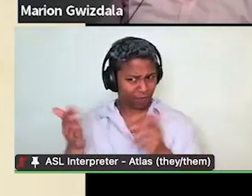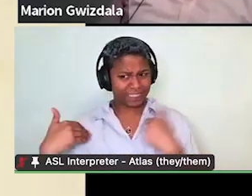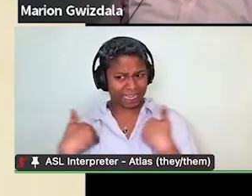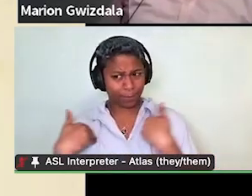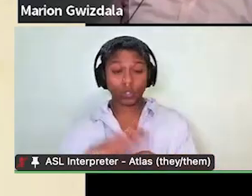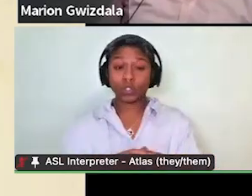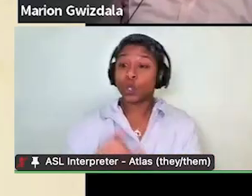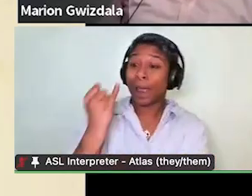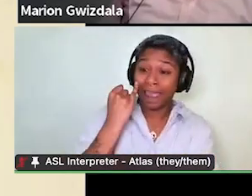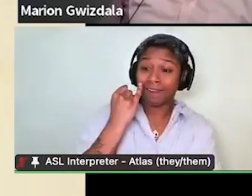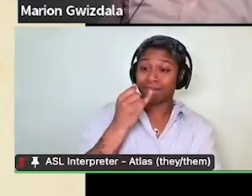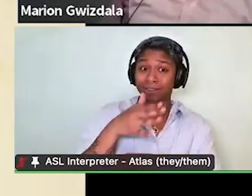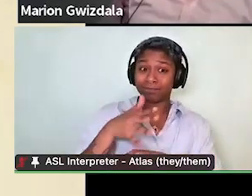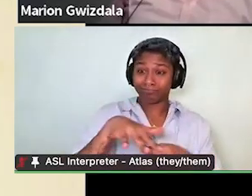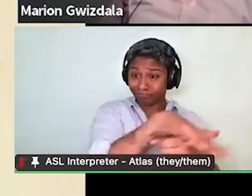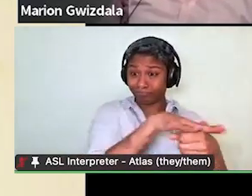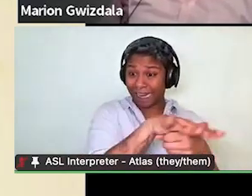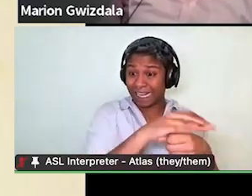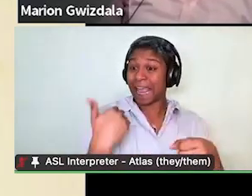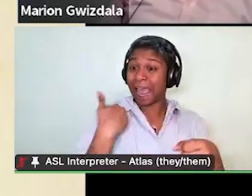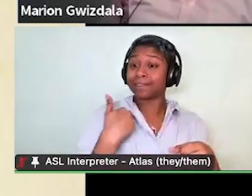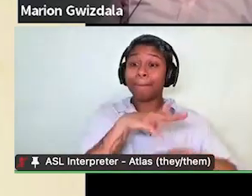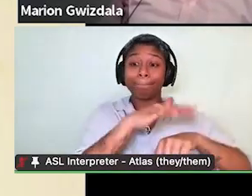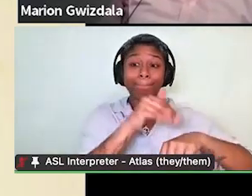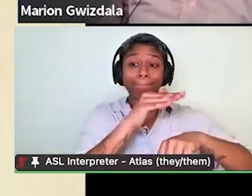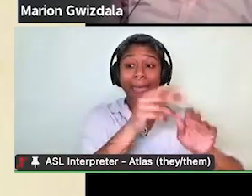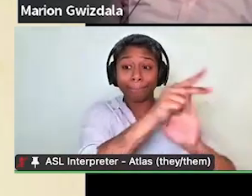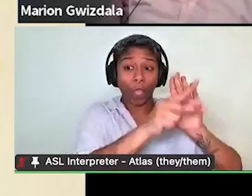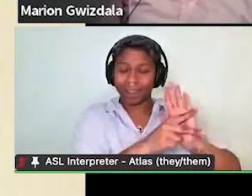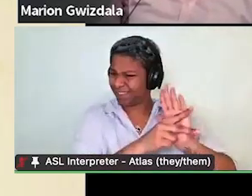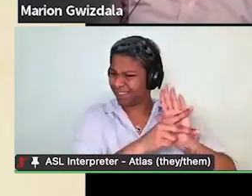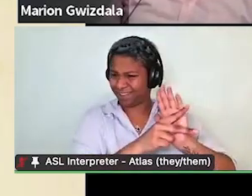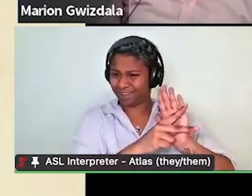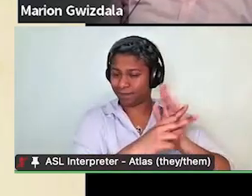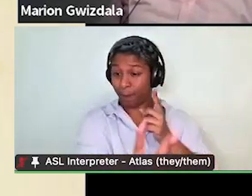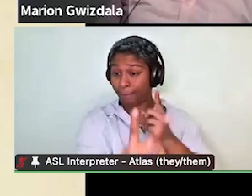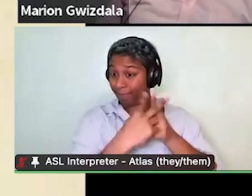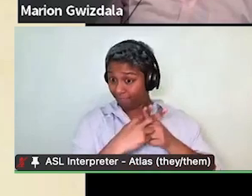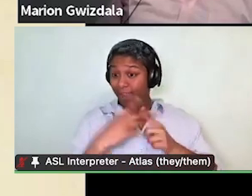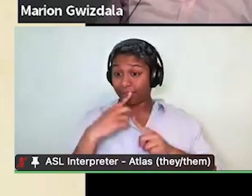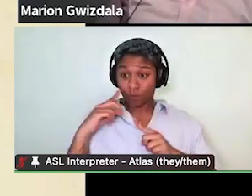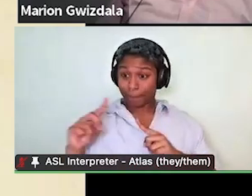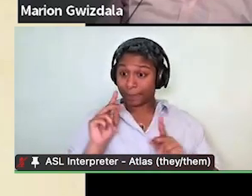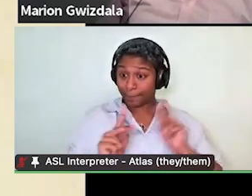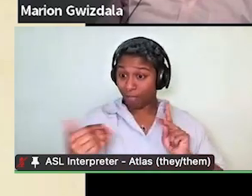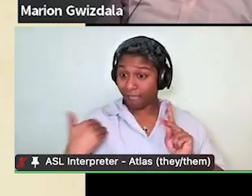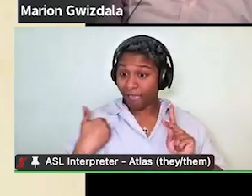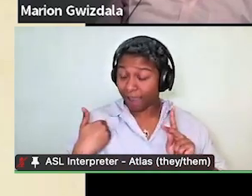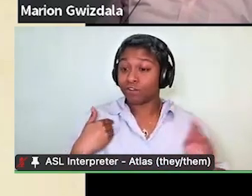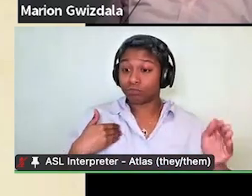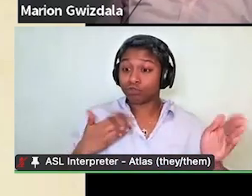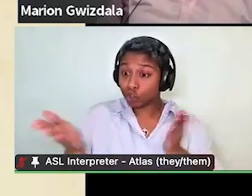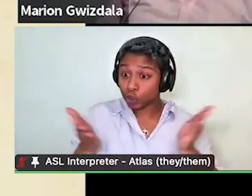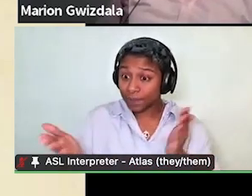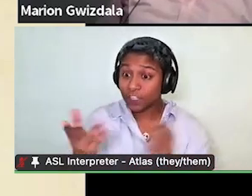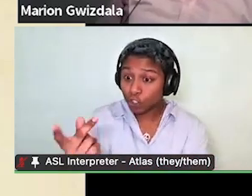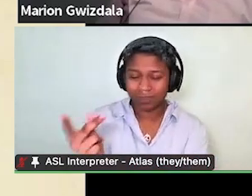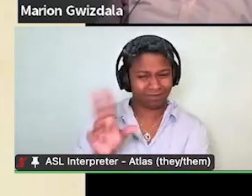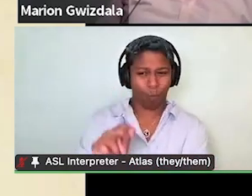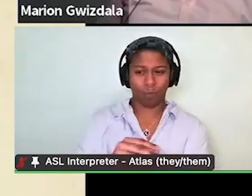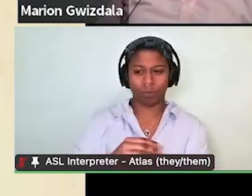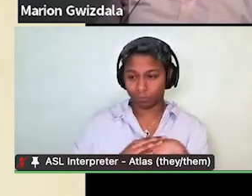pet policies do not apply to people with service dogs. So we're not required to comply